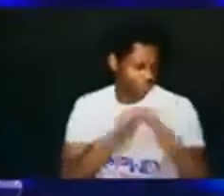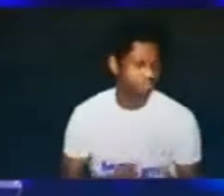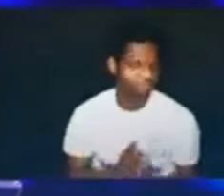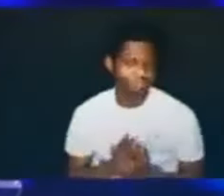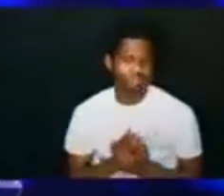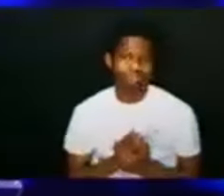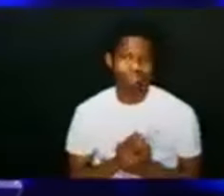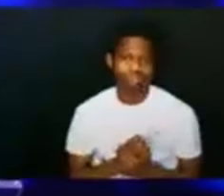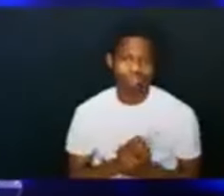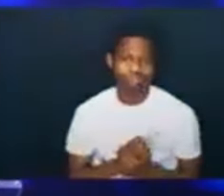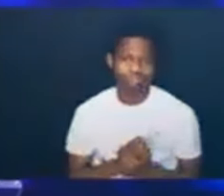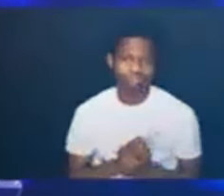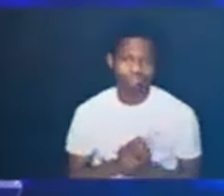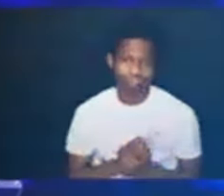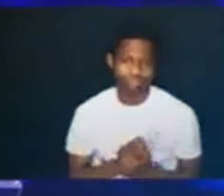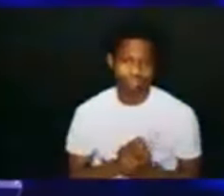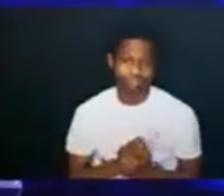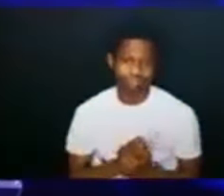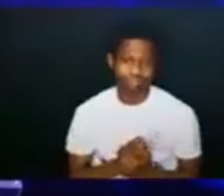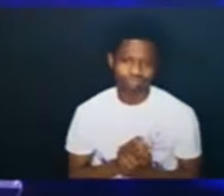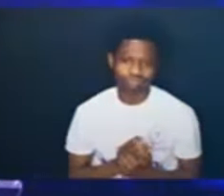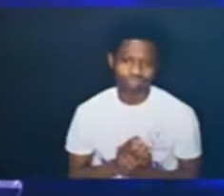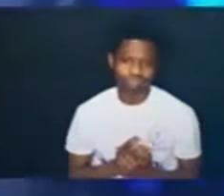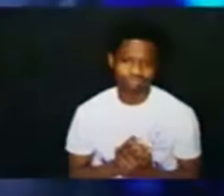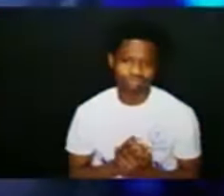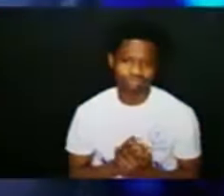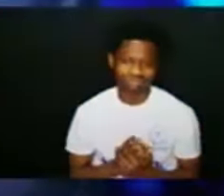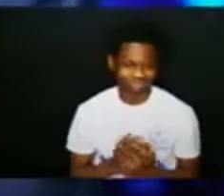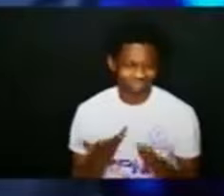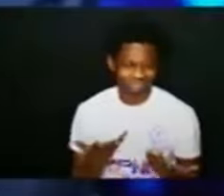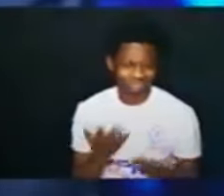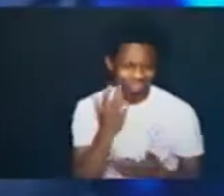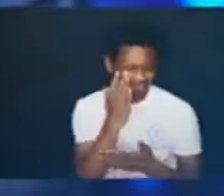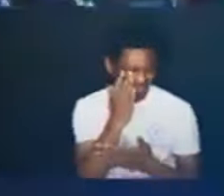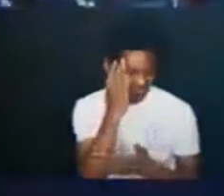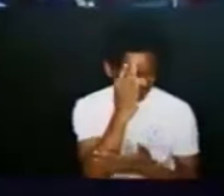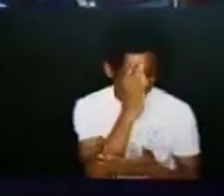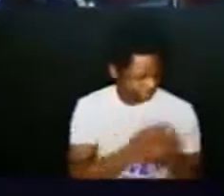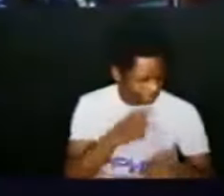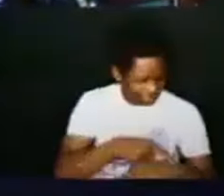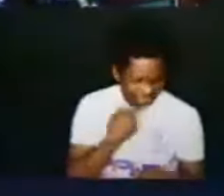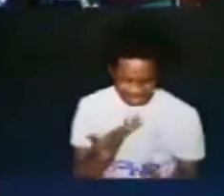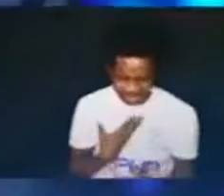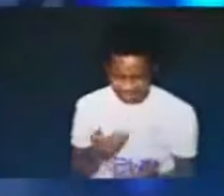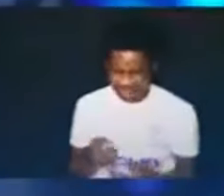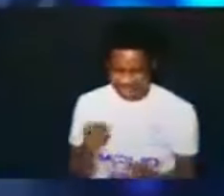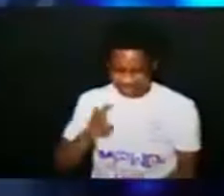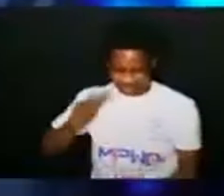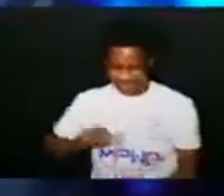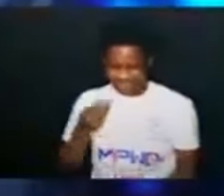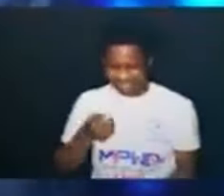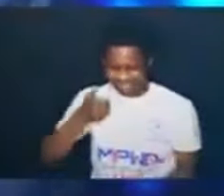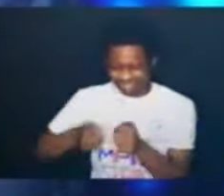sometimes, so I want to WhatsApp it for you. You WhatsApp the insult for me. for what? There was this